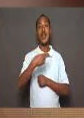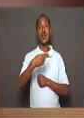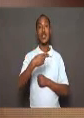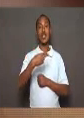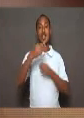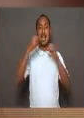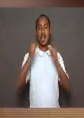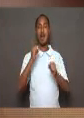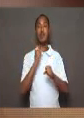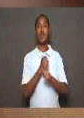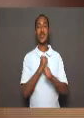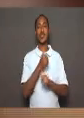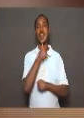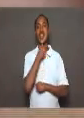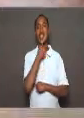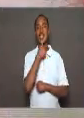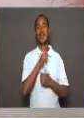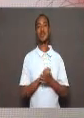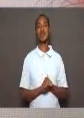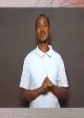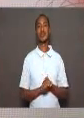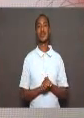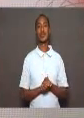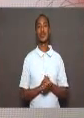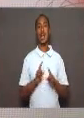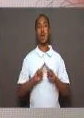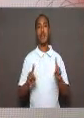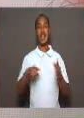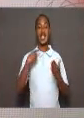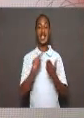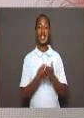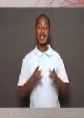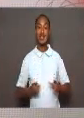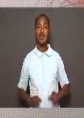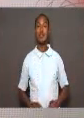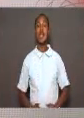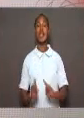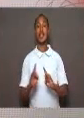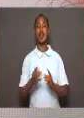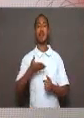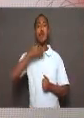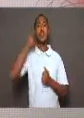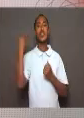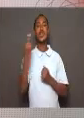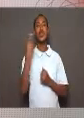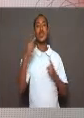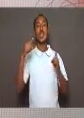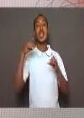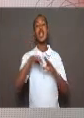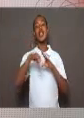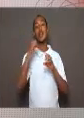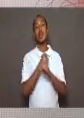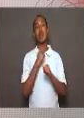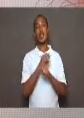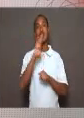hydrogen can produce acids. However, this method is mostly used in the